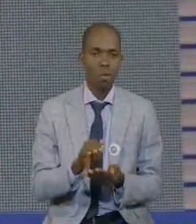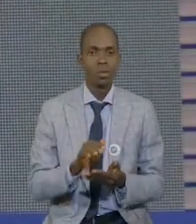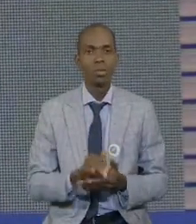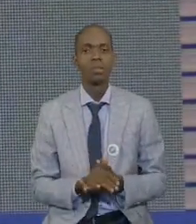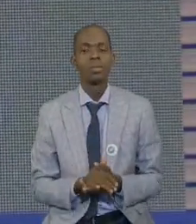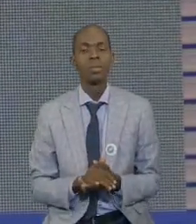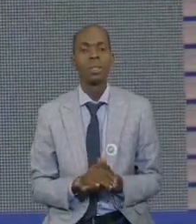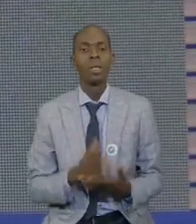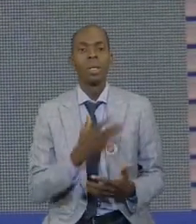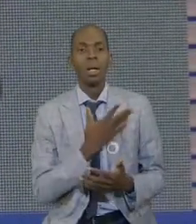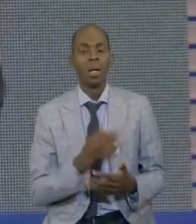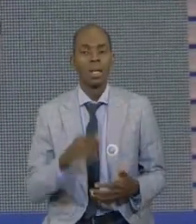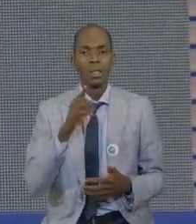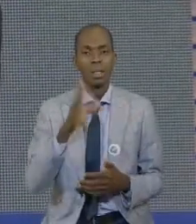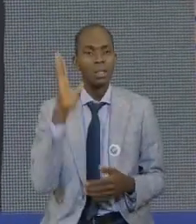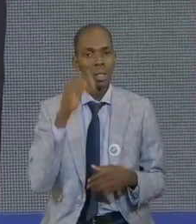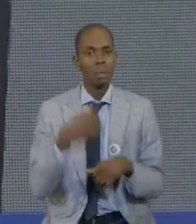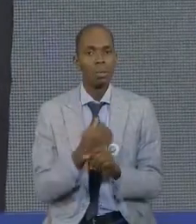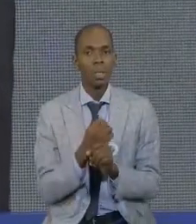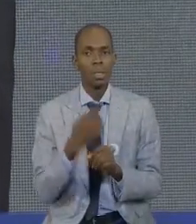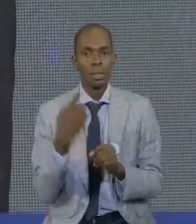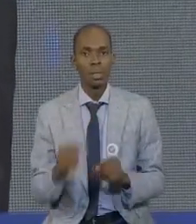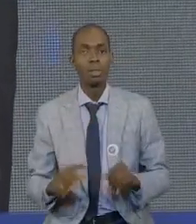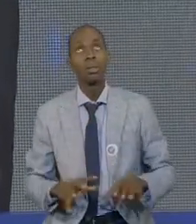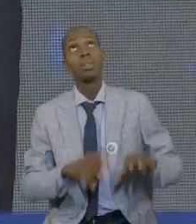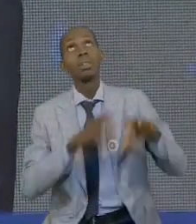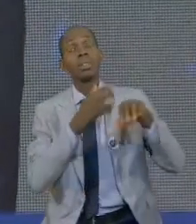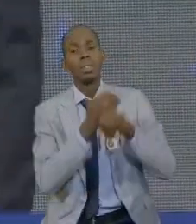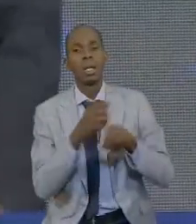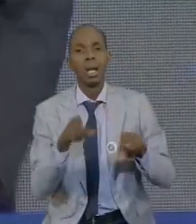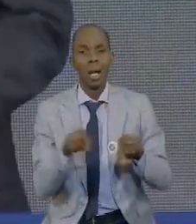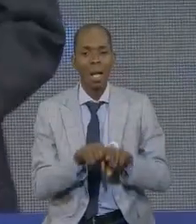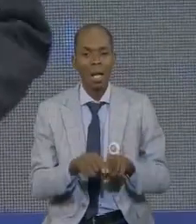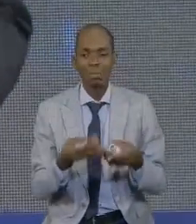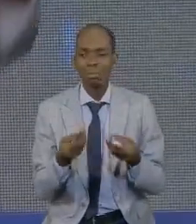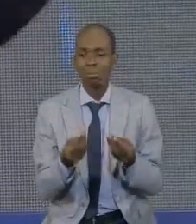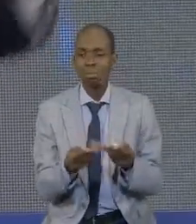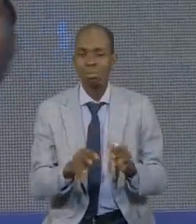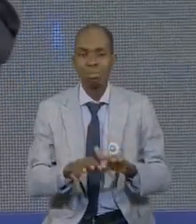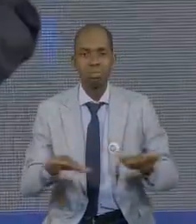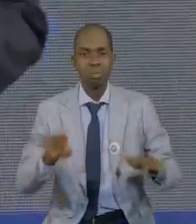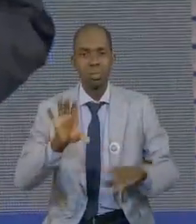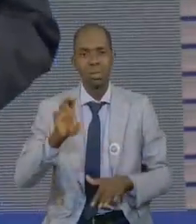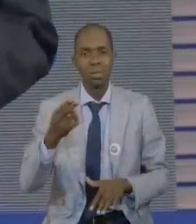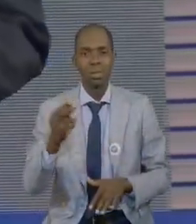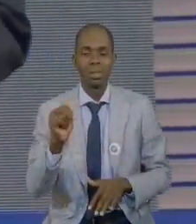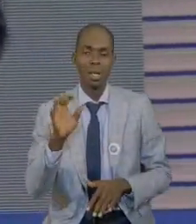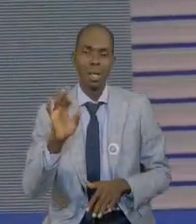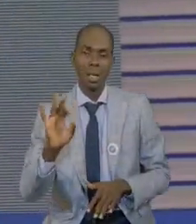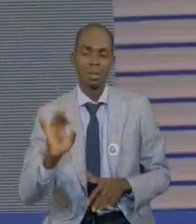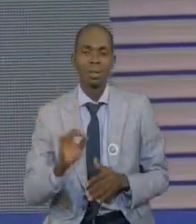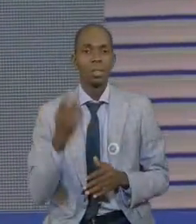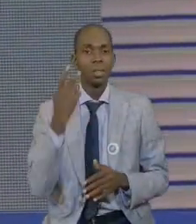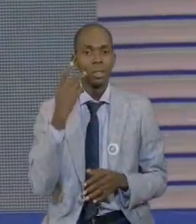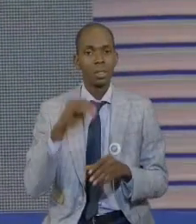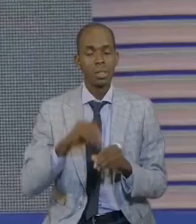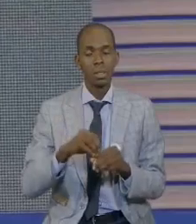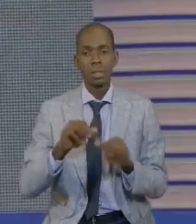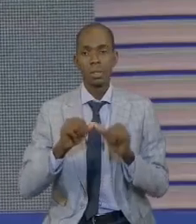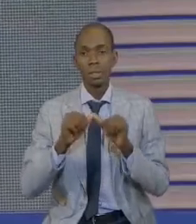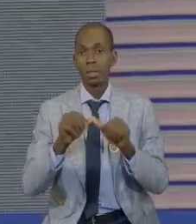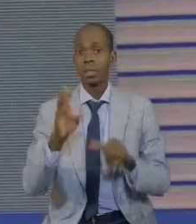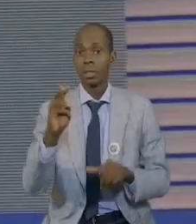and thou shall make the heal such and any verse 15 in verse 16.